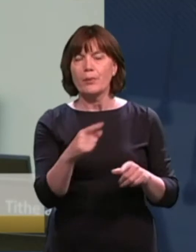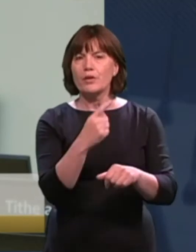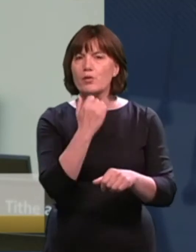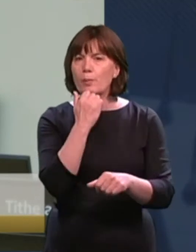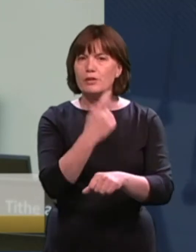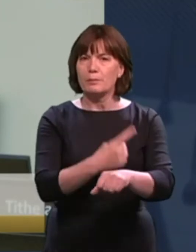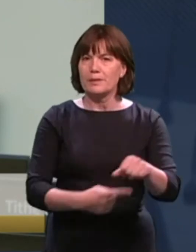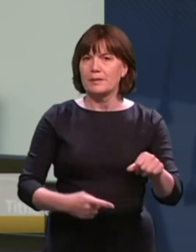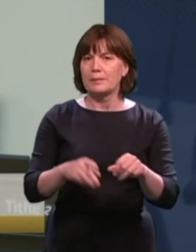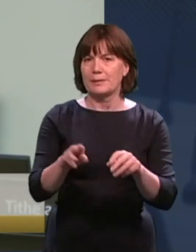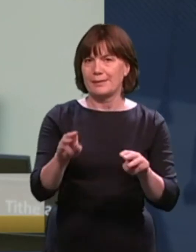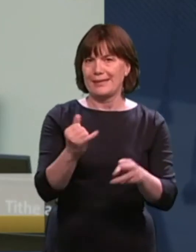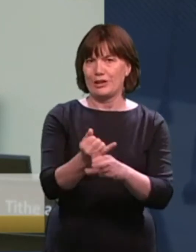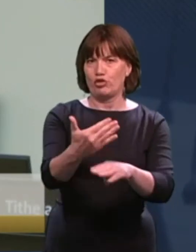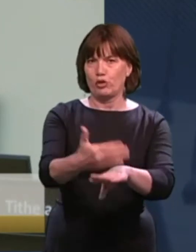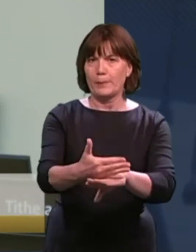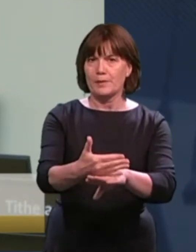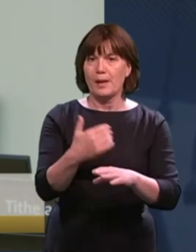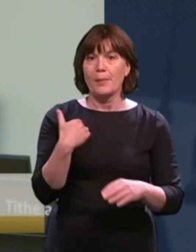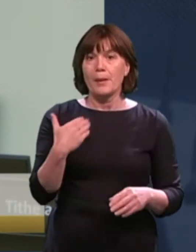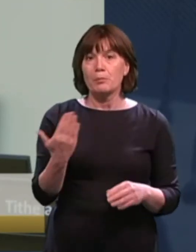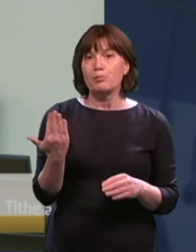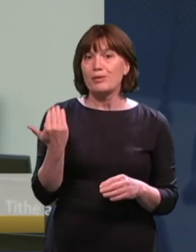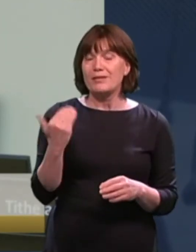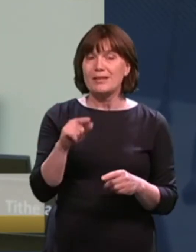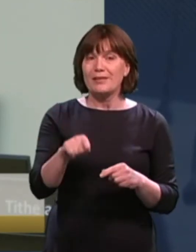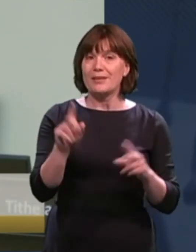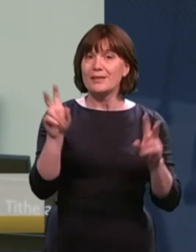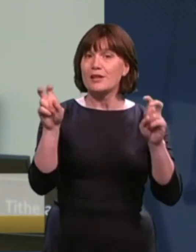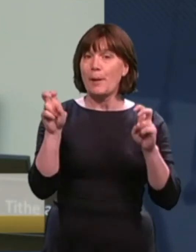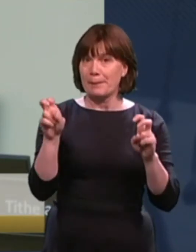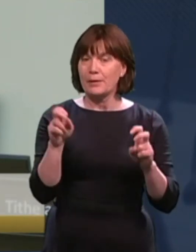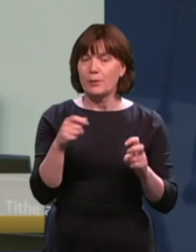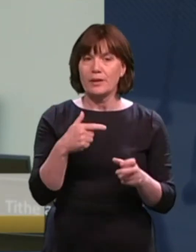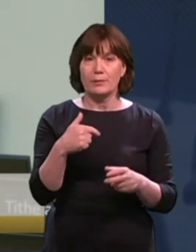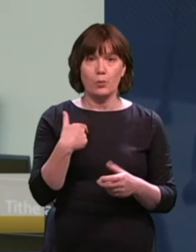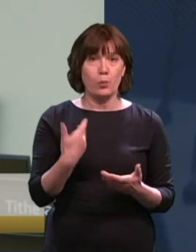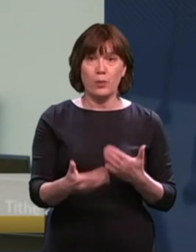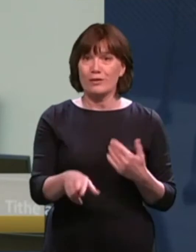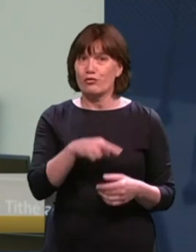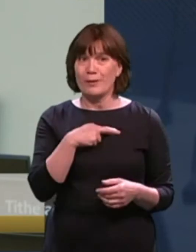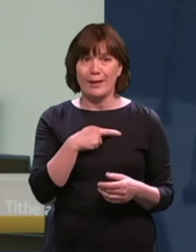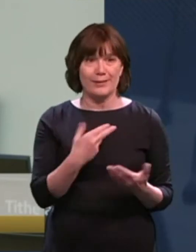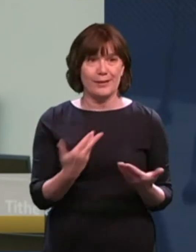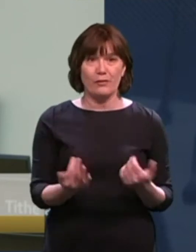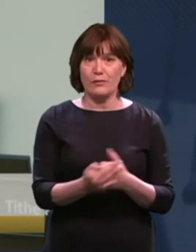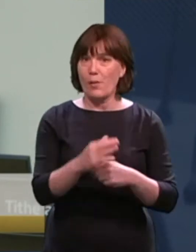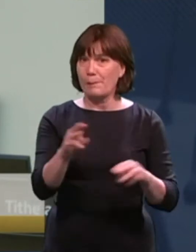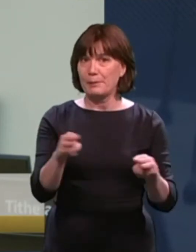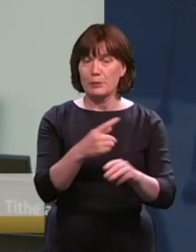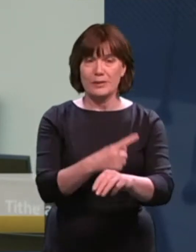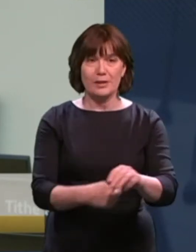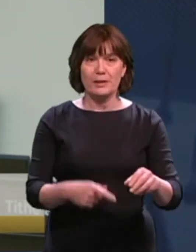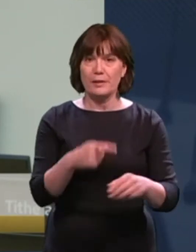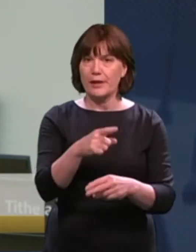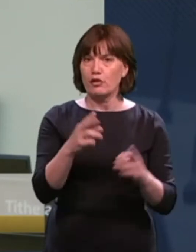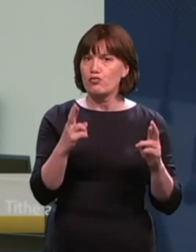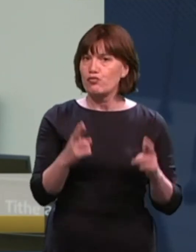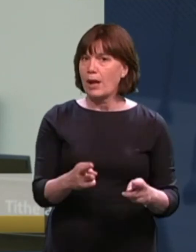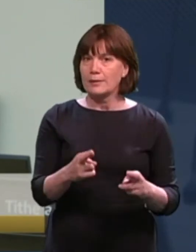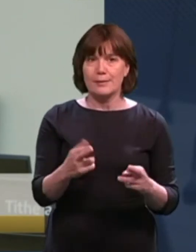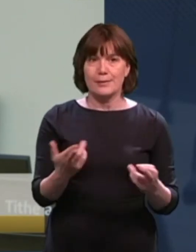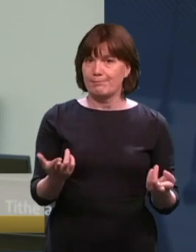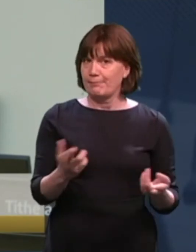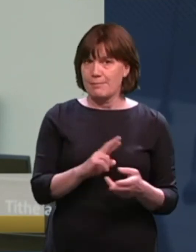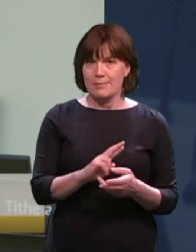discussion and the previous session on this topic, I think, just illustrate the realities for disabled people whose right is being restricted and eroded continuously. And